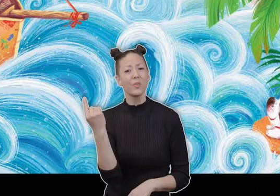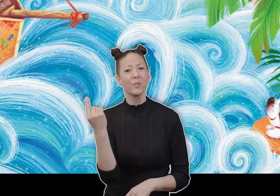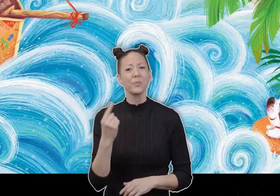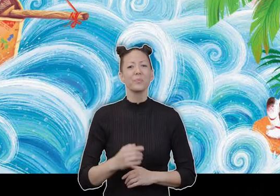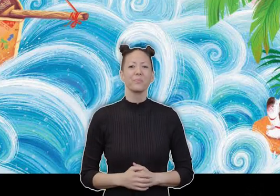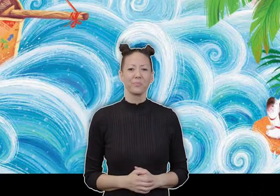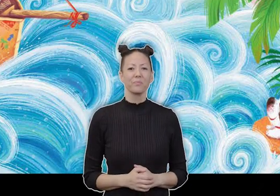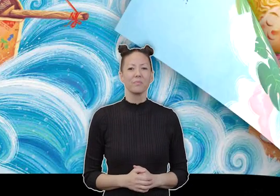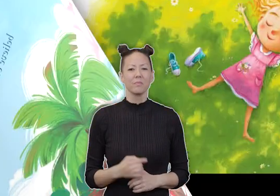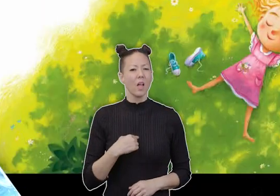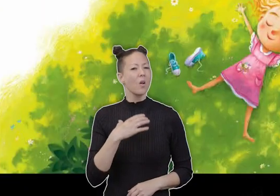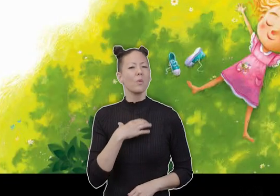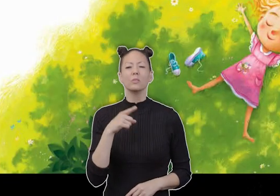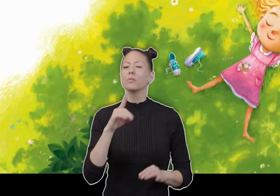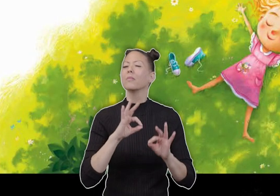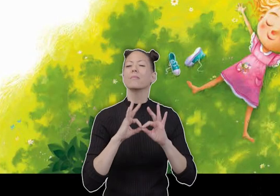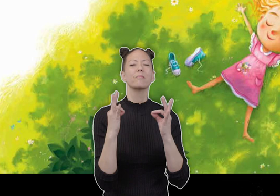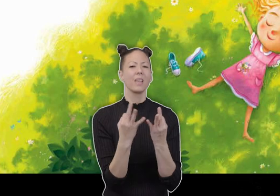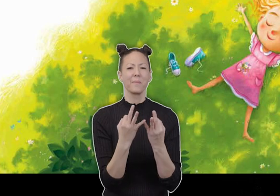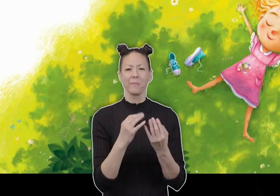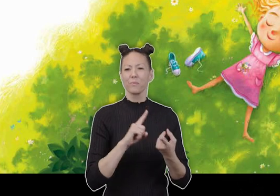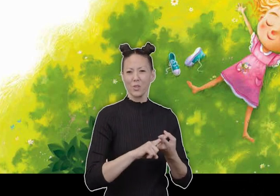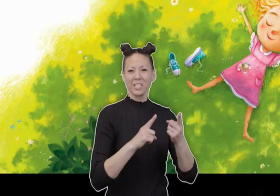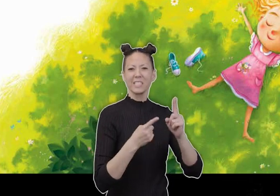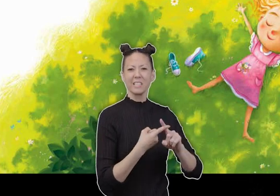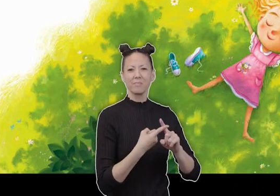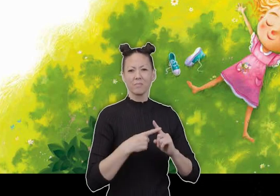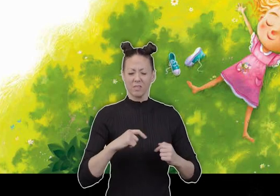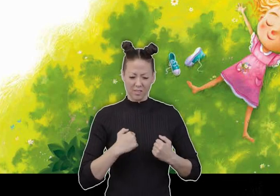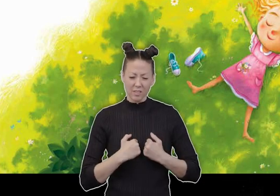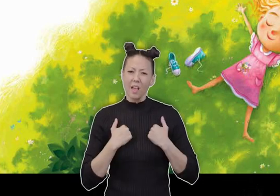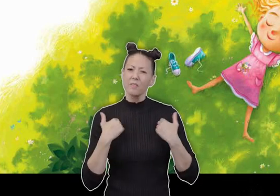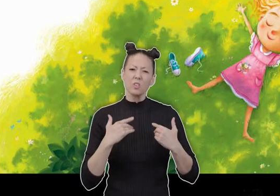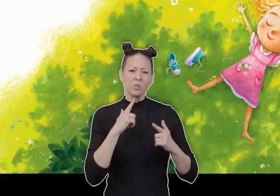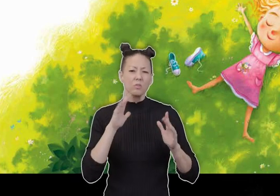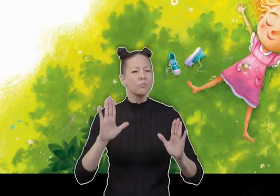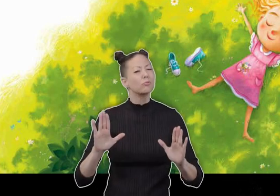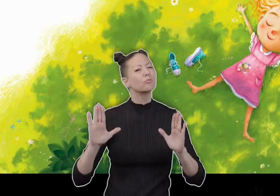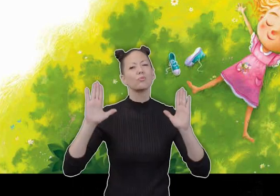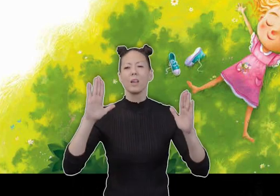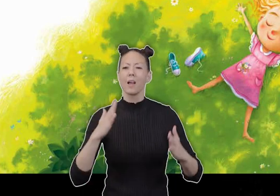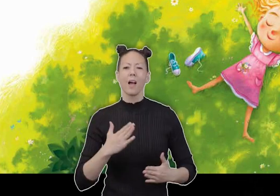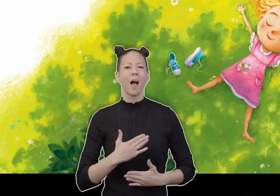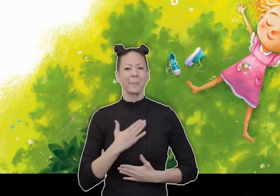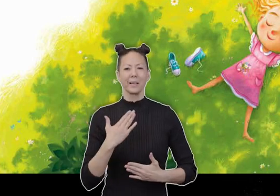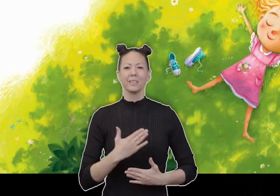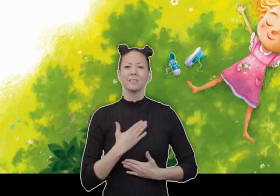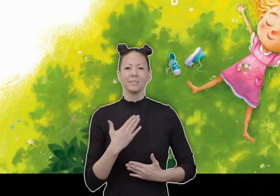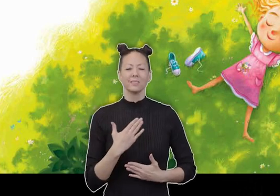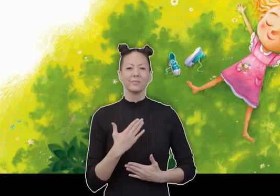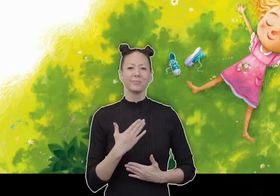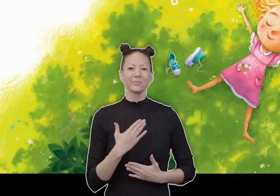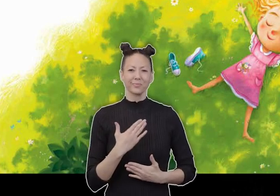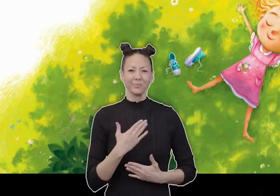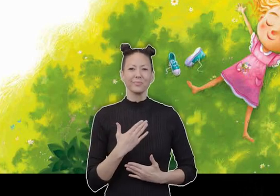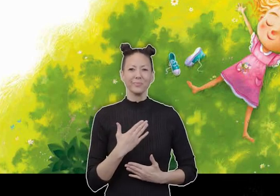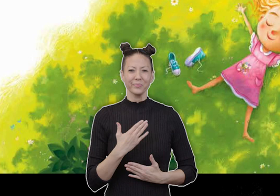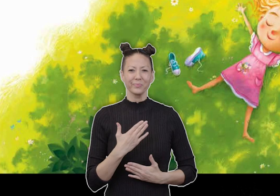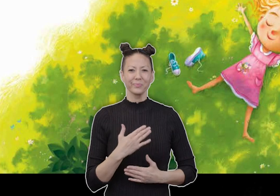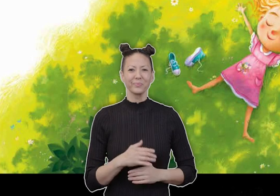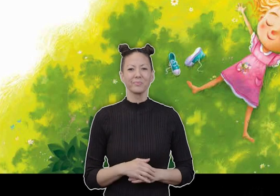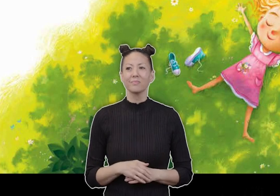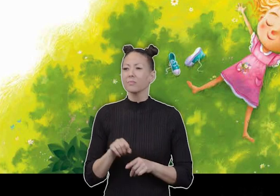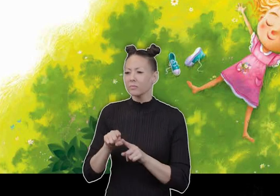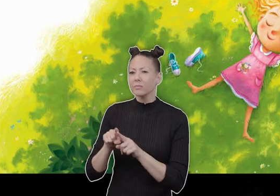boy. I wish you family and friendships, for they are life's greatest sources of